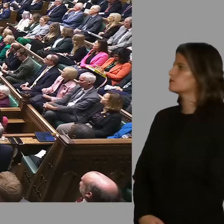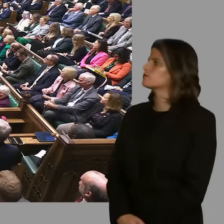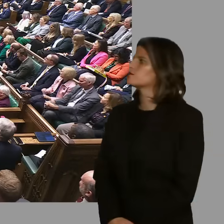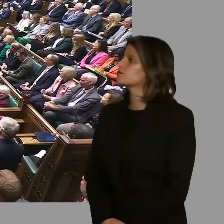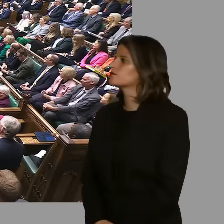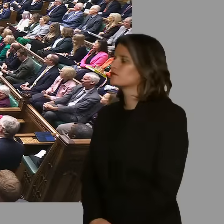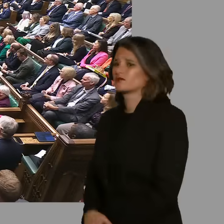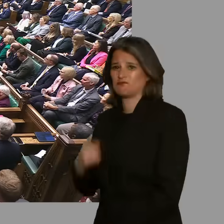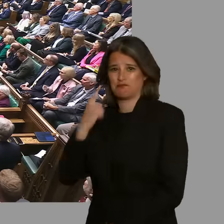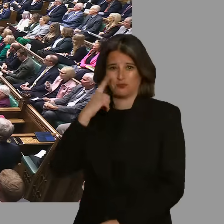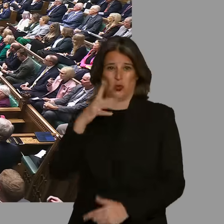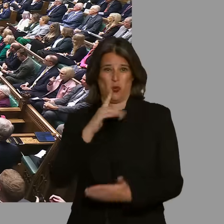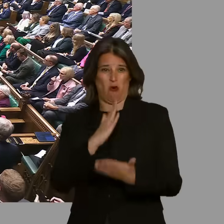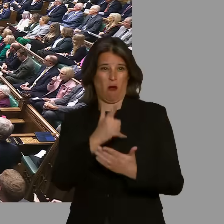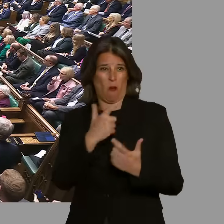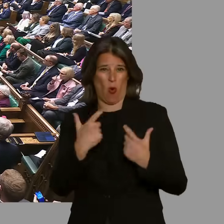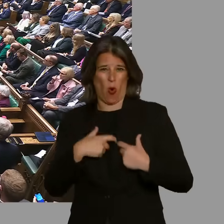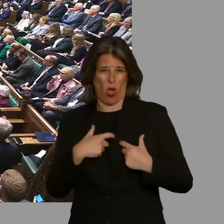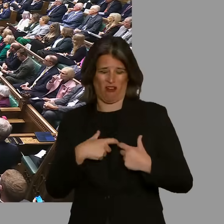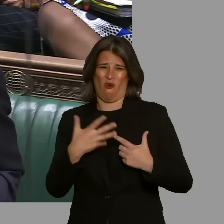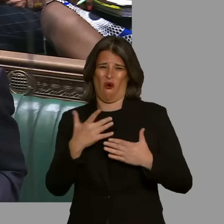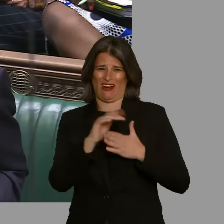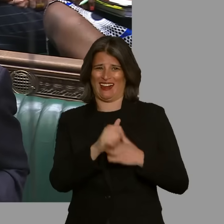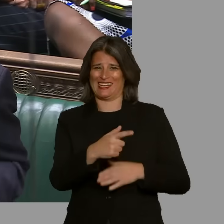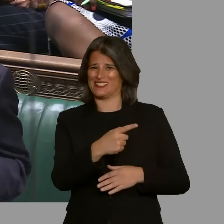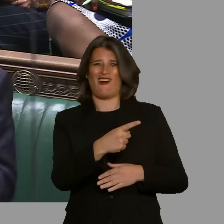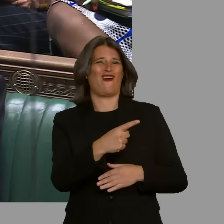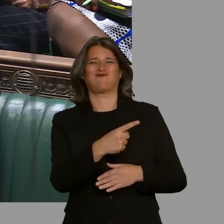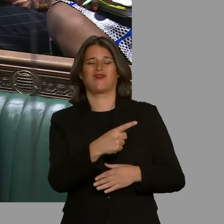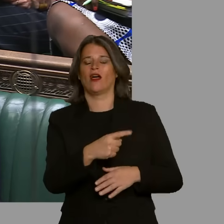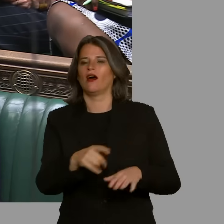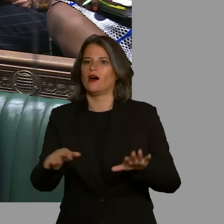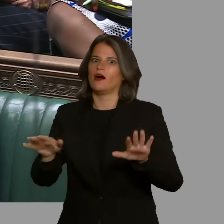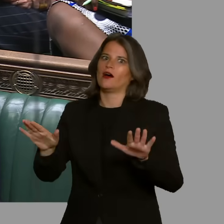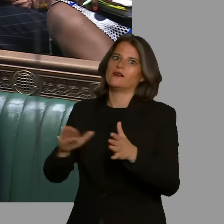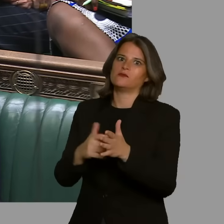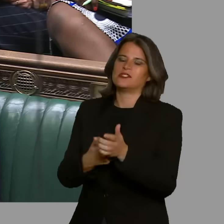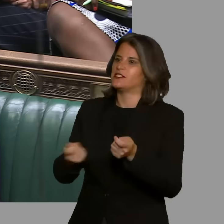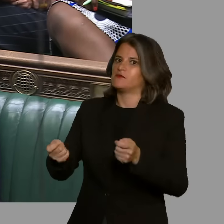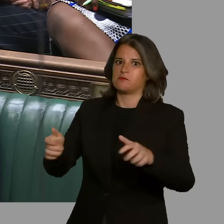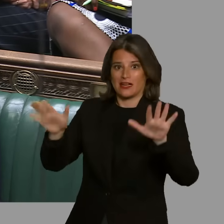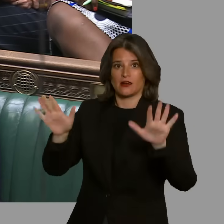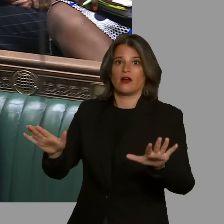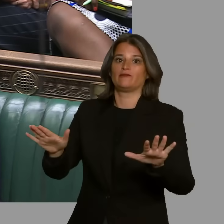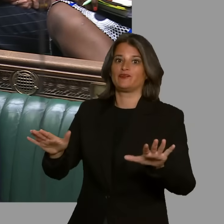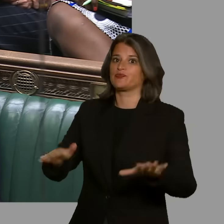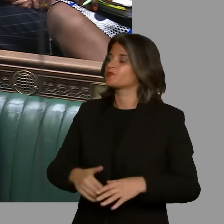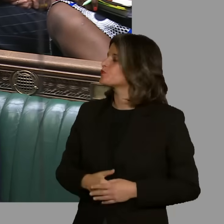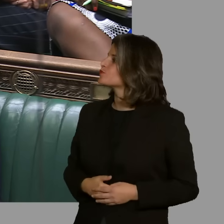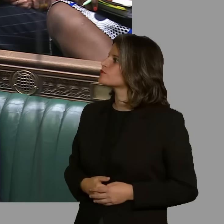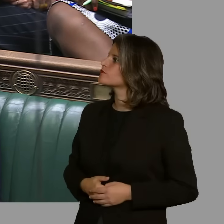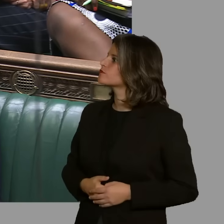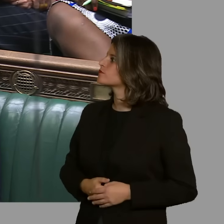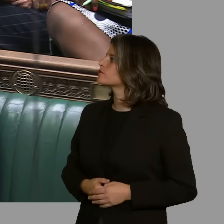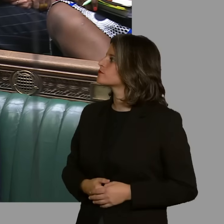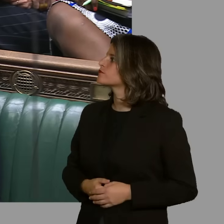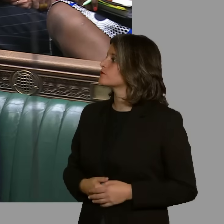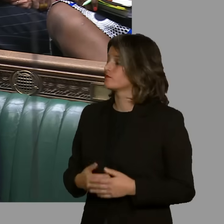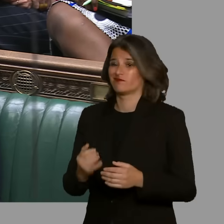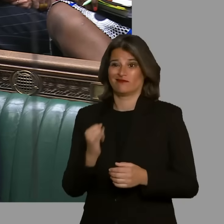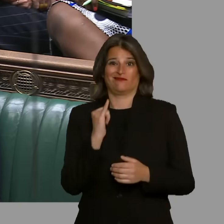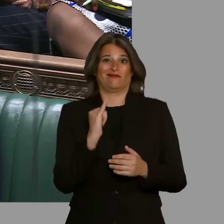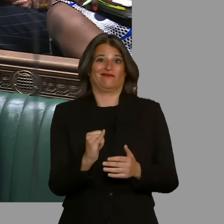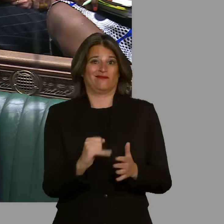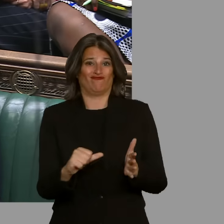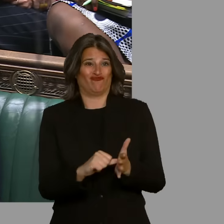The problem for her is I do actually understand the law. I know what's got to be proven. I've also looked at the evidence. Which was put in under